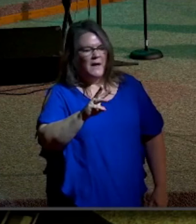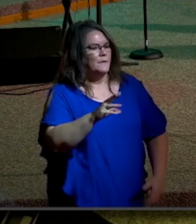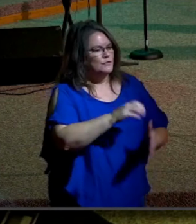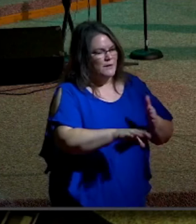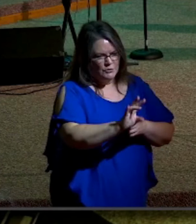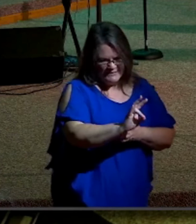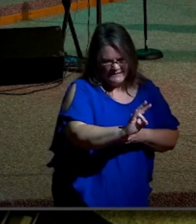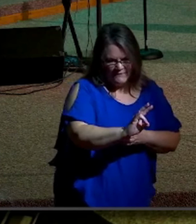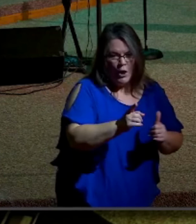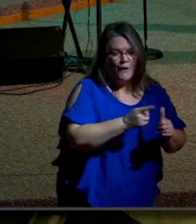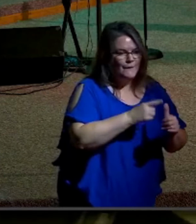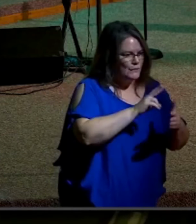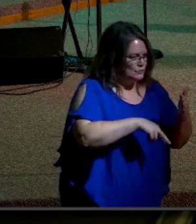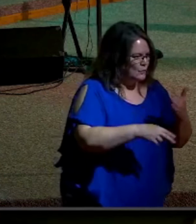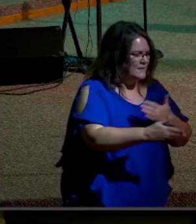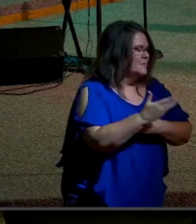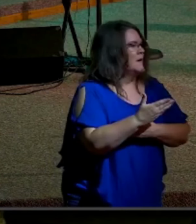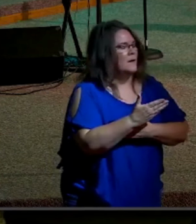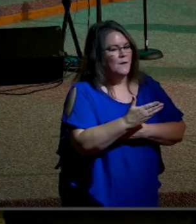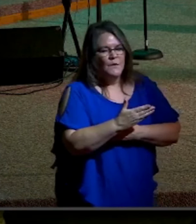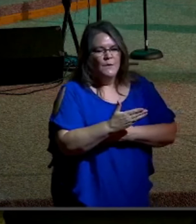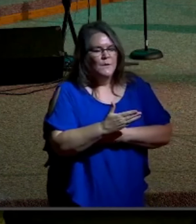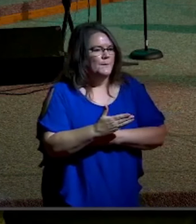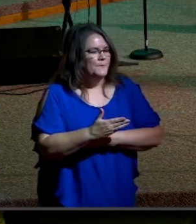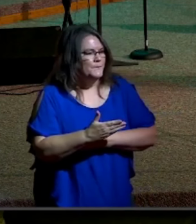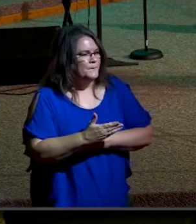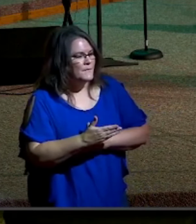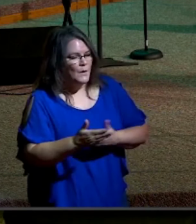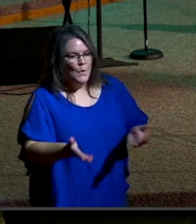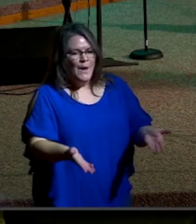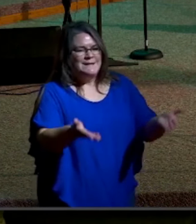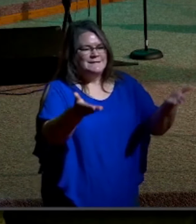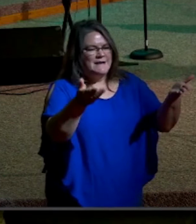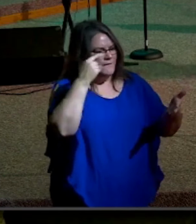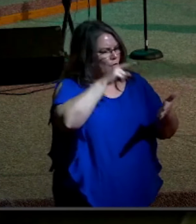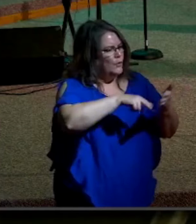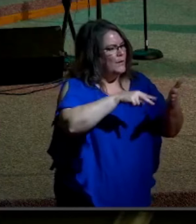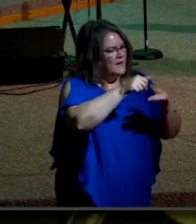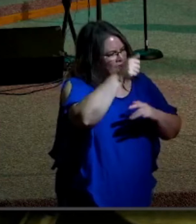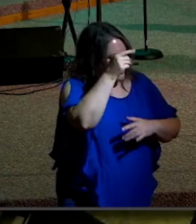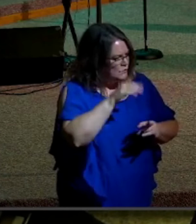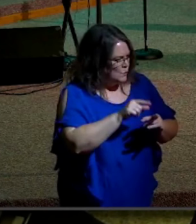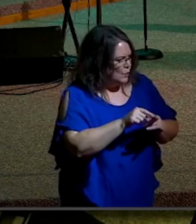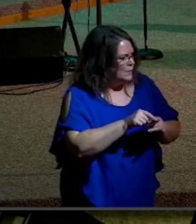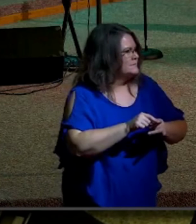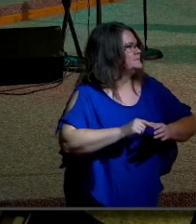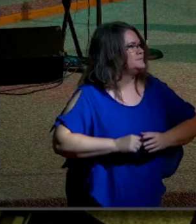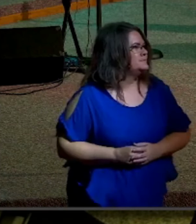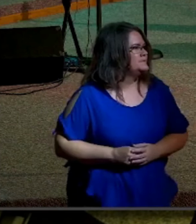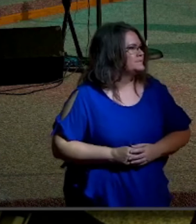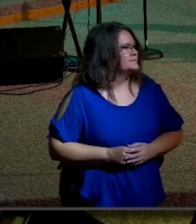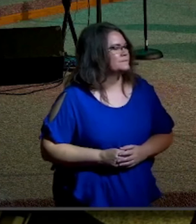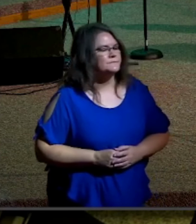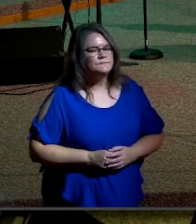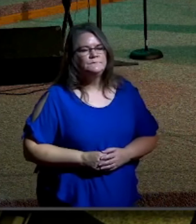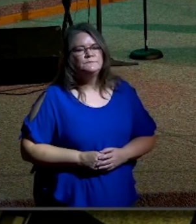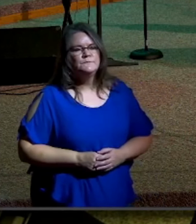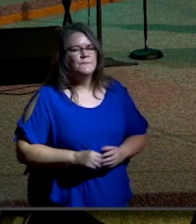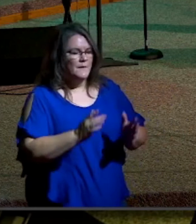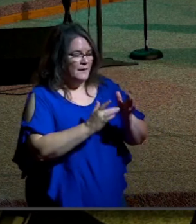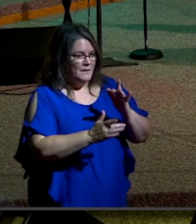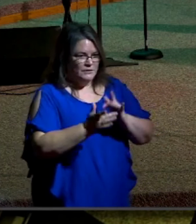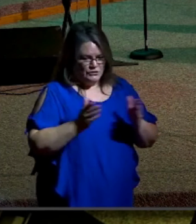first reading this morning. We like to stand for the reading of God's word. Would you stand with us this morning? In Matthew 7, Jesus, he